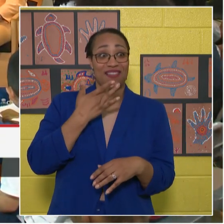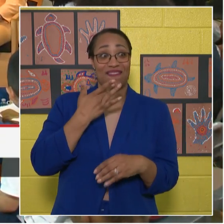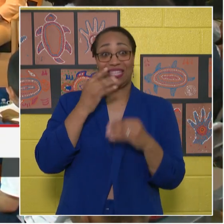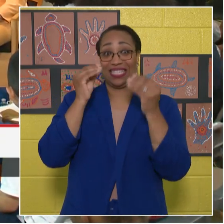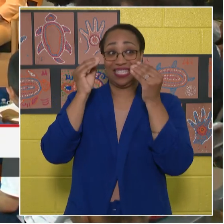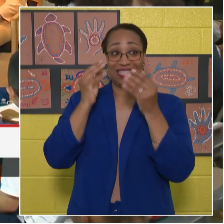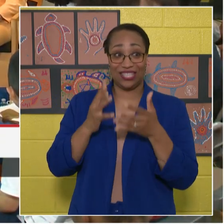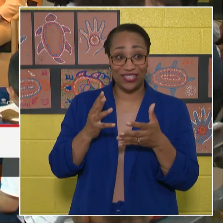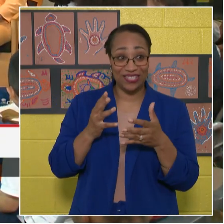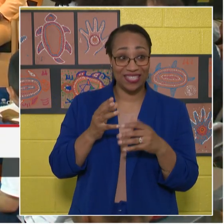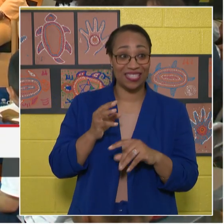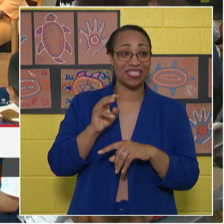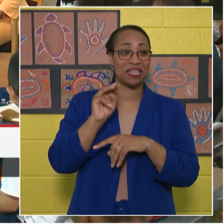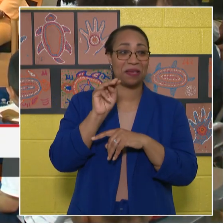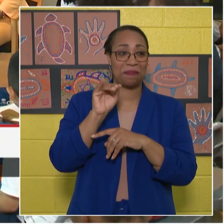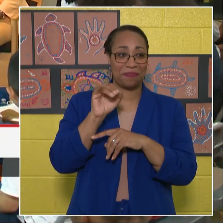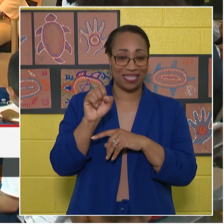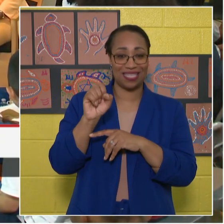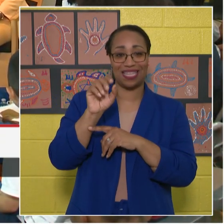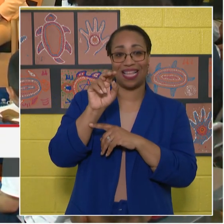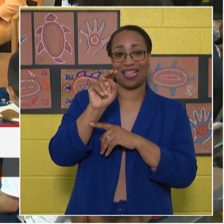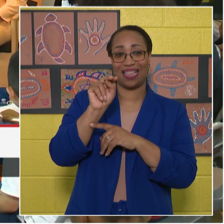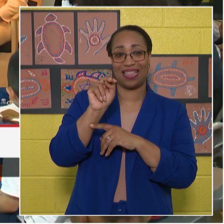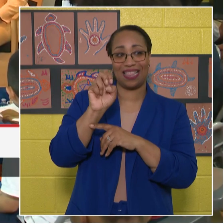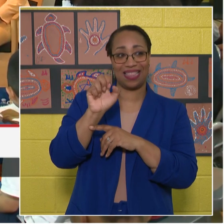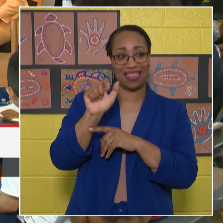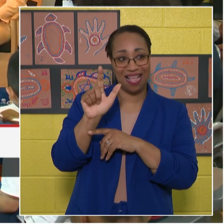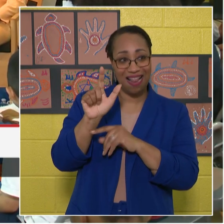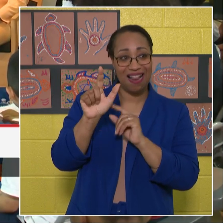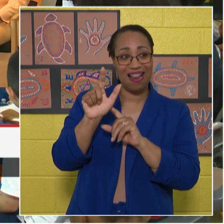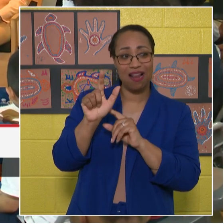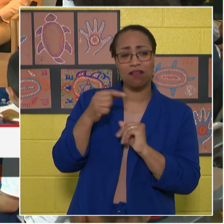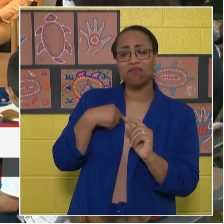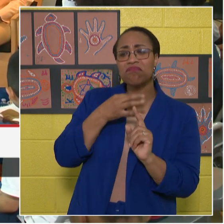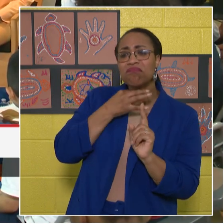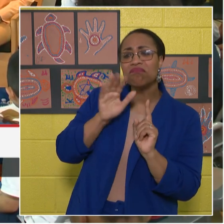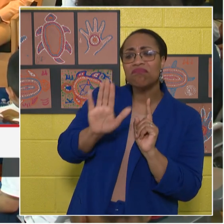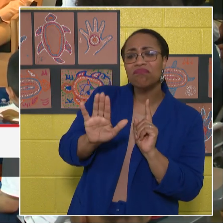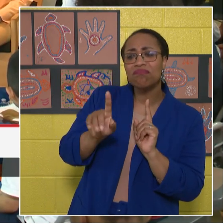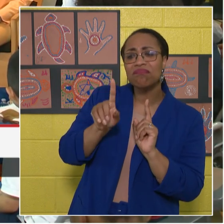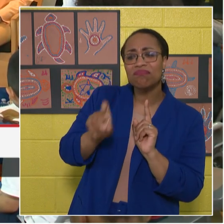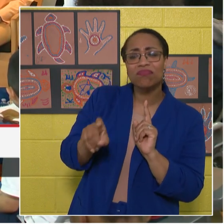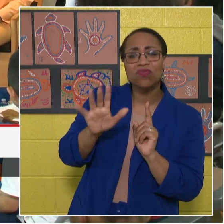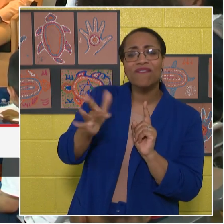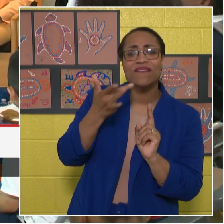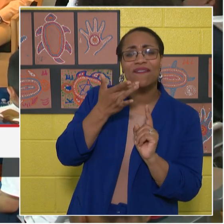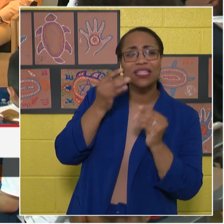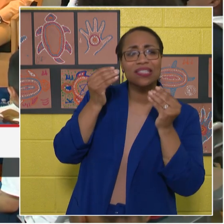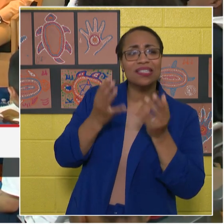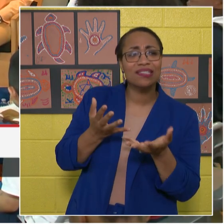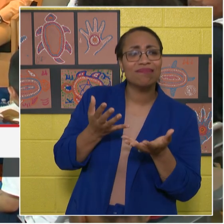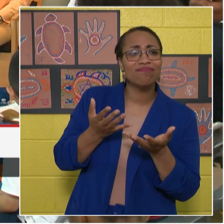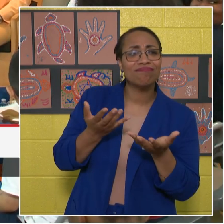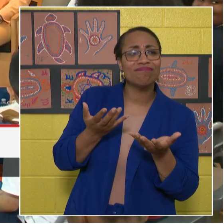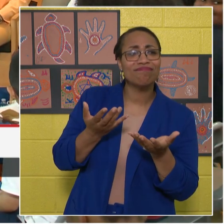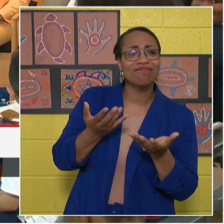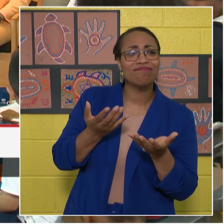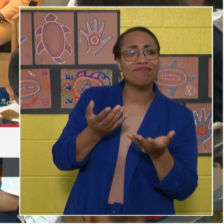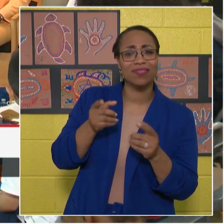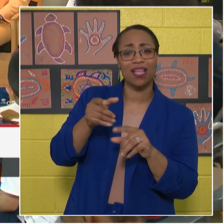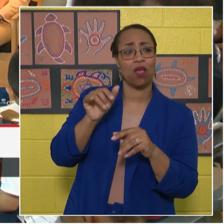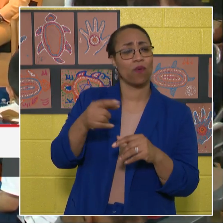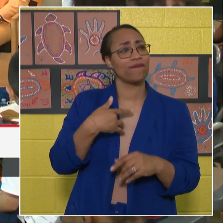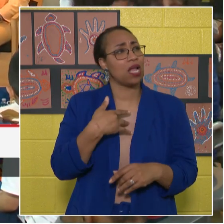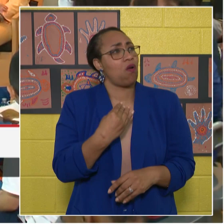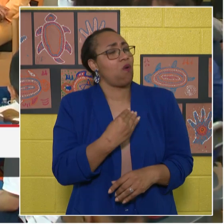Snell. So I would like to know, who was your favorite teacher and how did he or she make you feel like you mattered? Oh, that's a wonderful question.